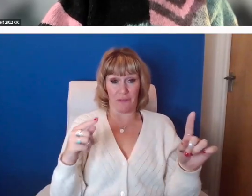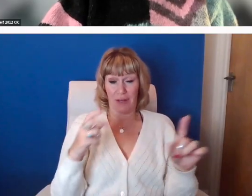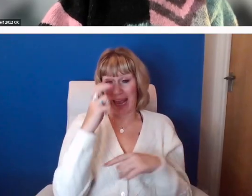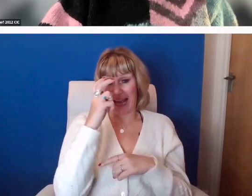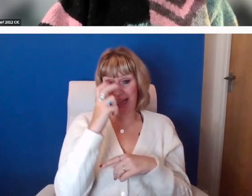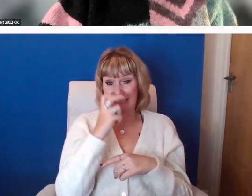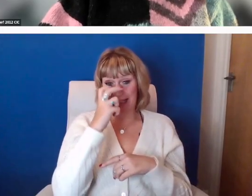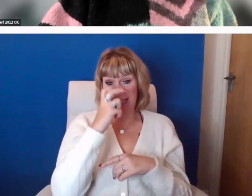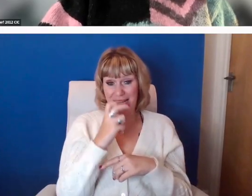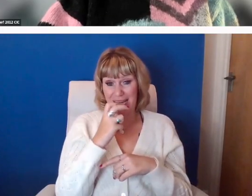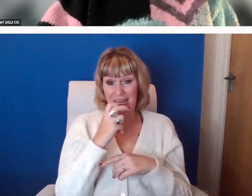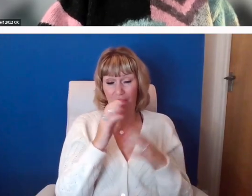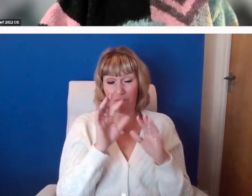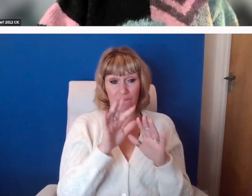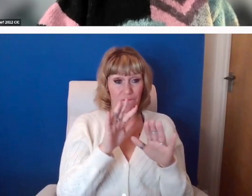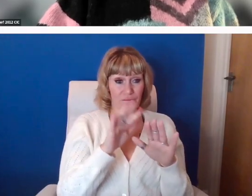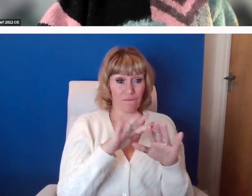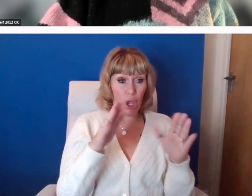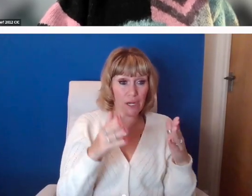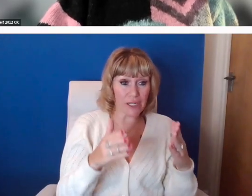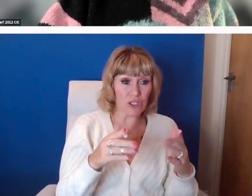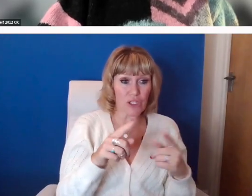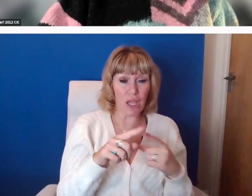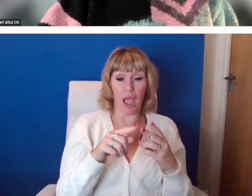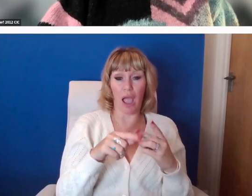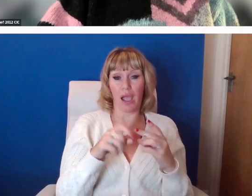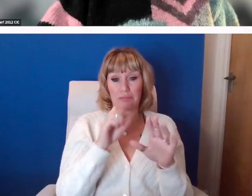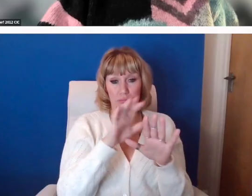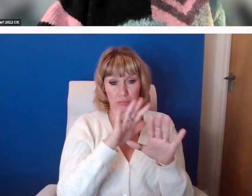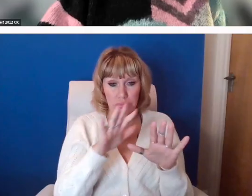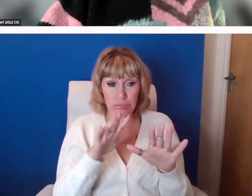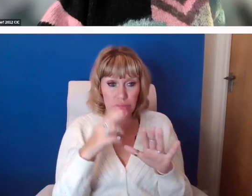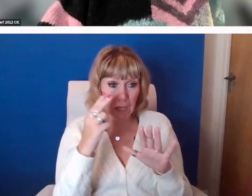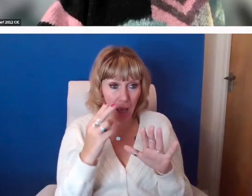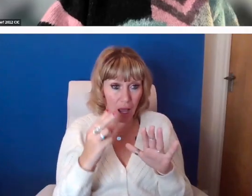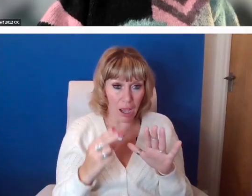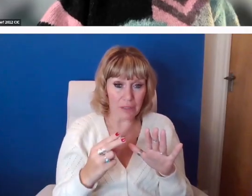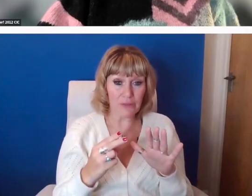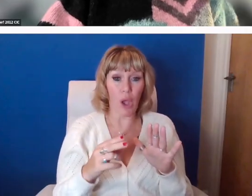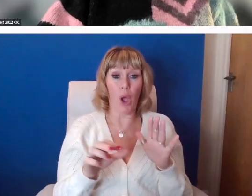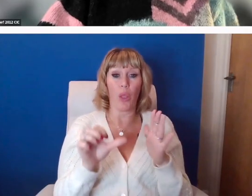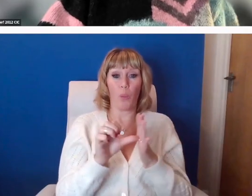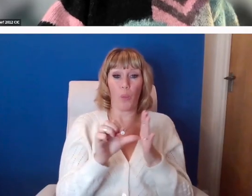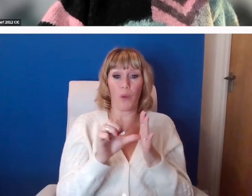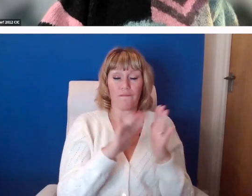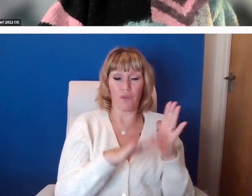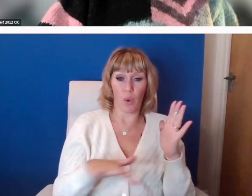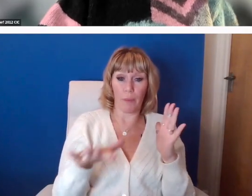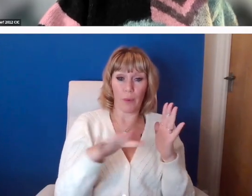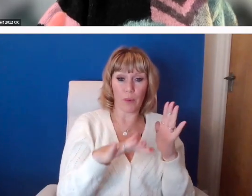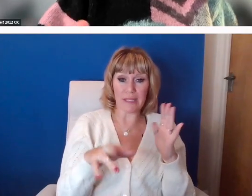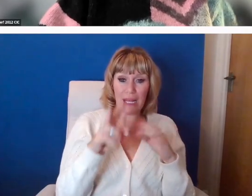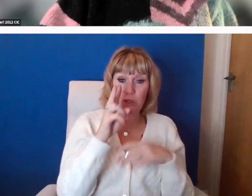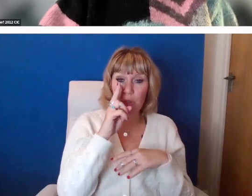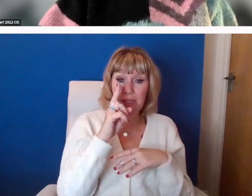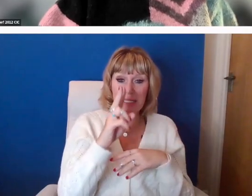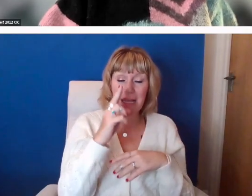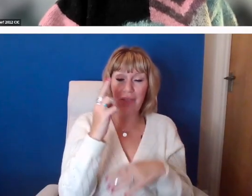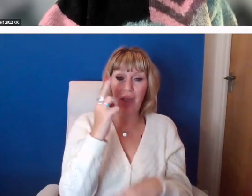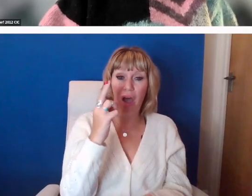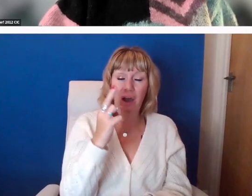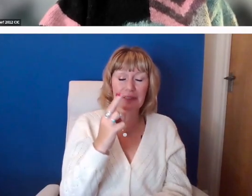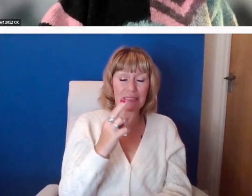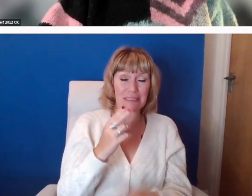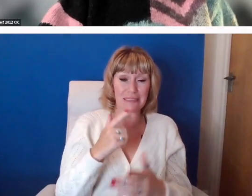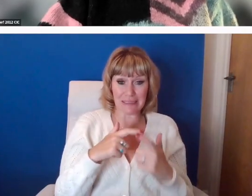rustic wooden floorboards. And as you can see, the artist is still very tiny, as with so many of